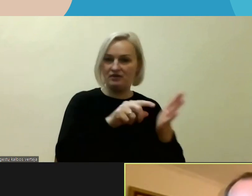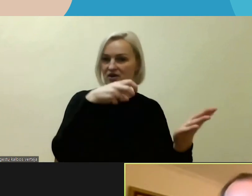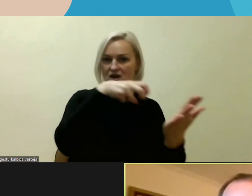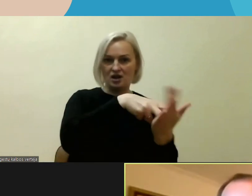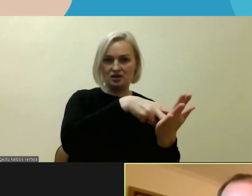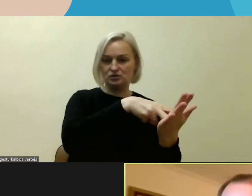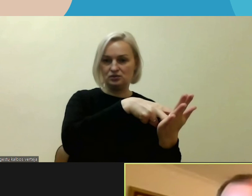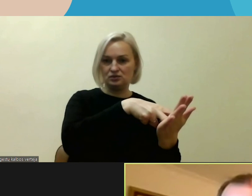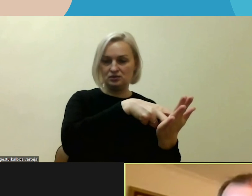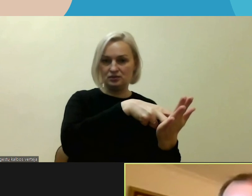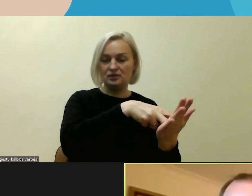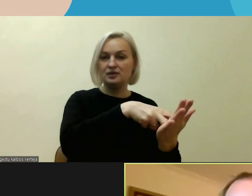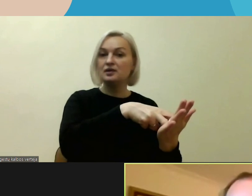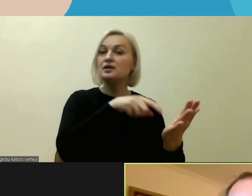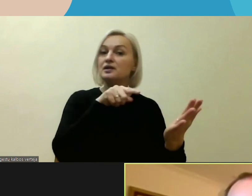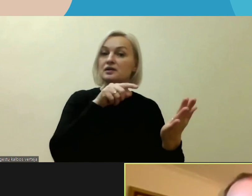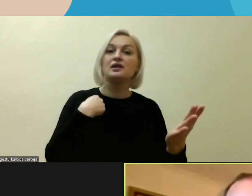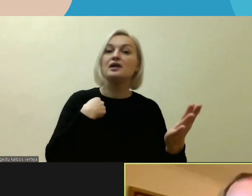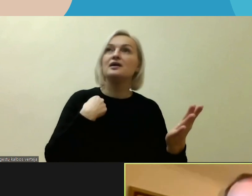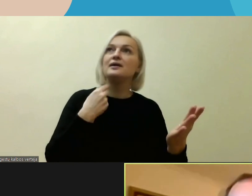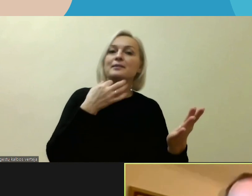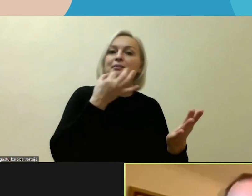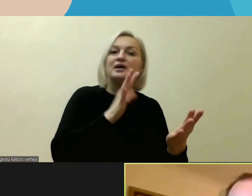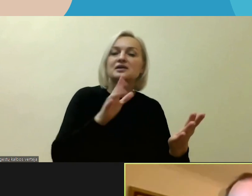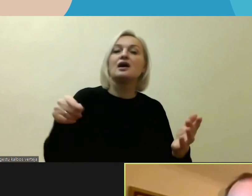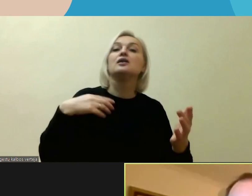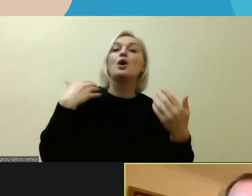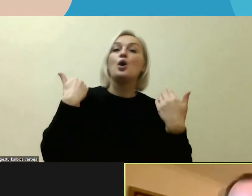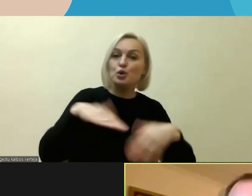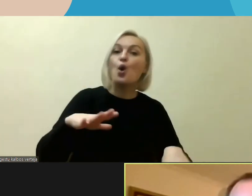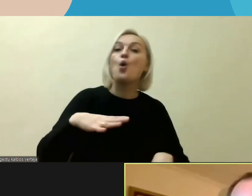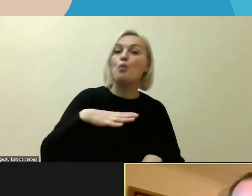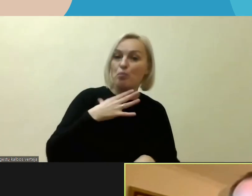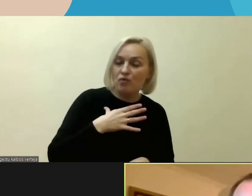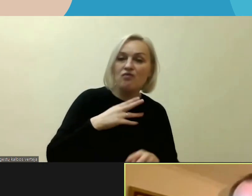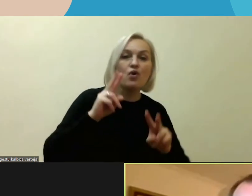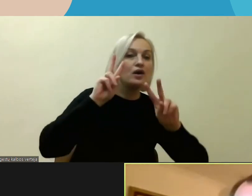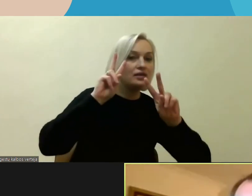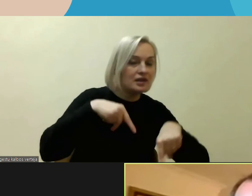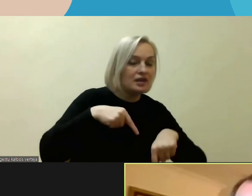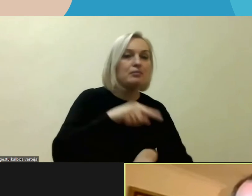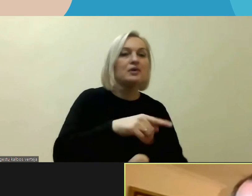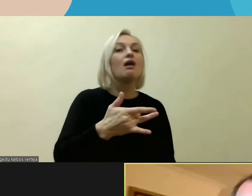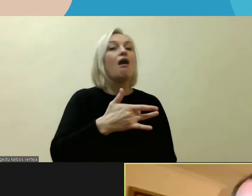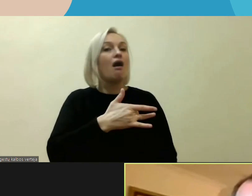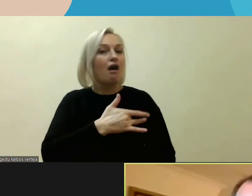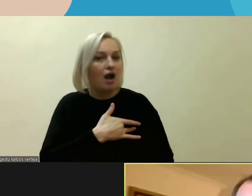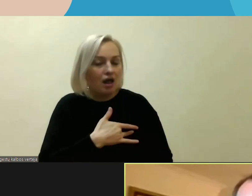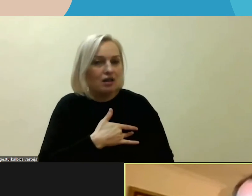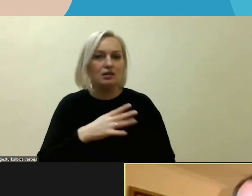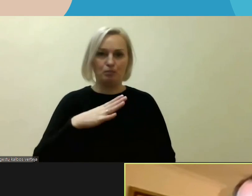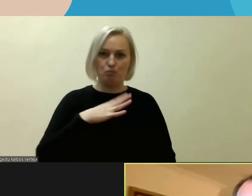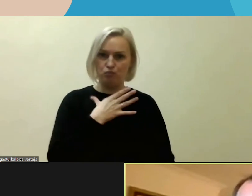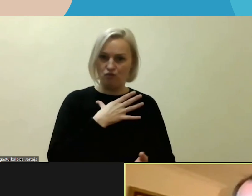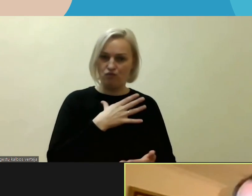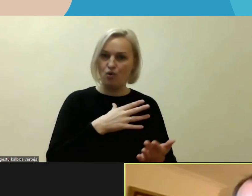investigated. And then if you tick yes, then at every page on the report, there is a H to signify that there is a